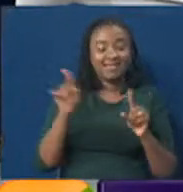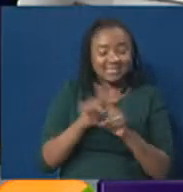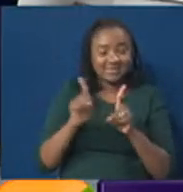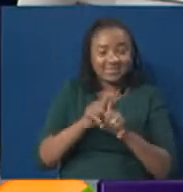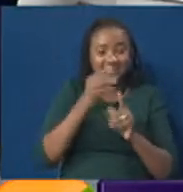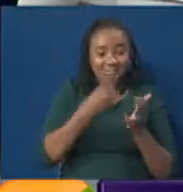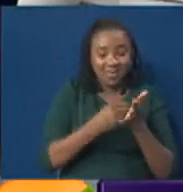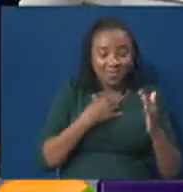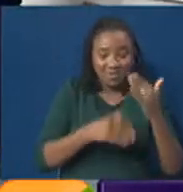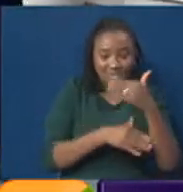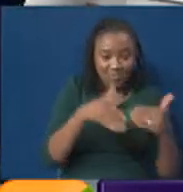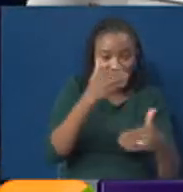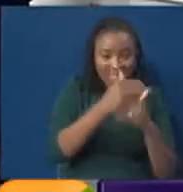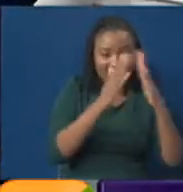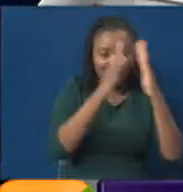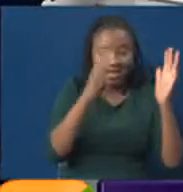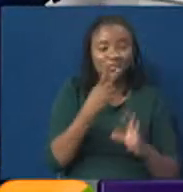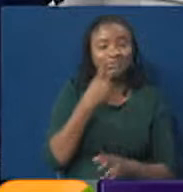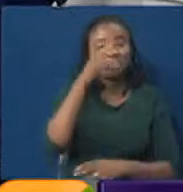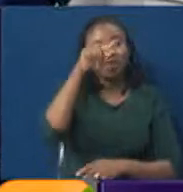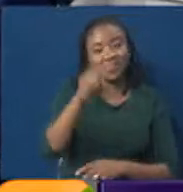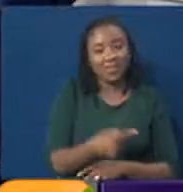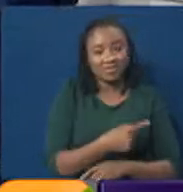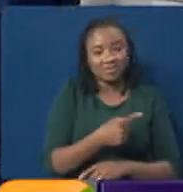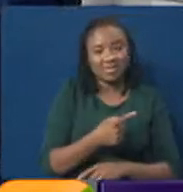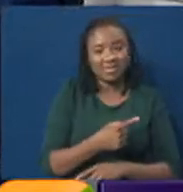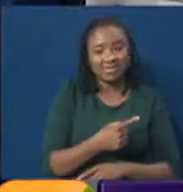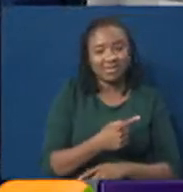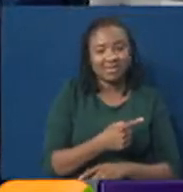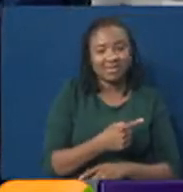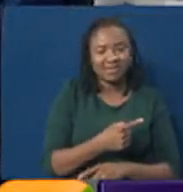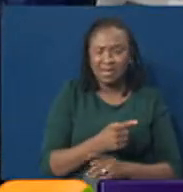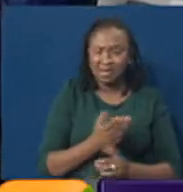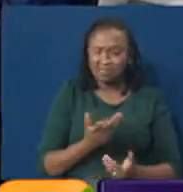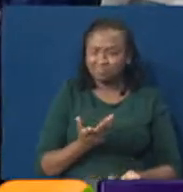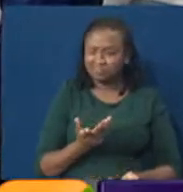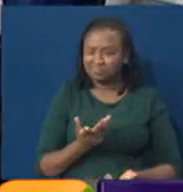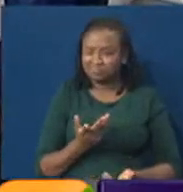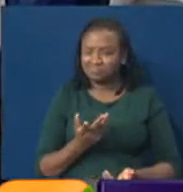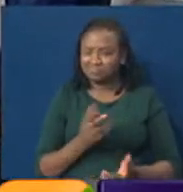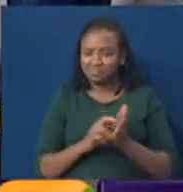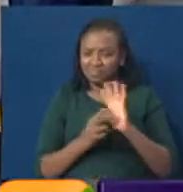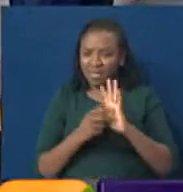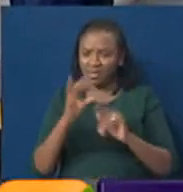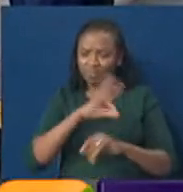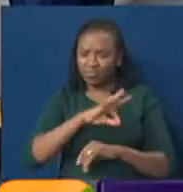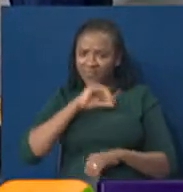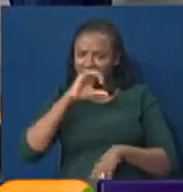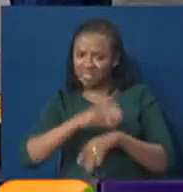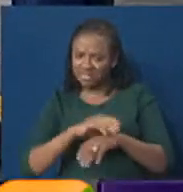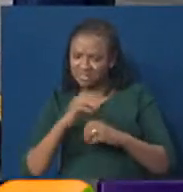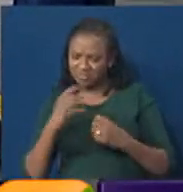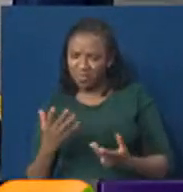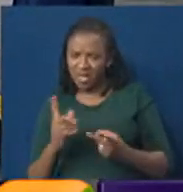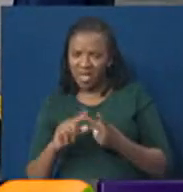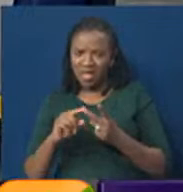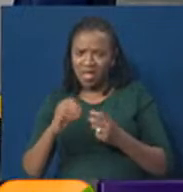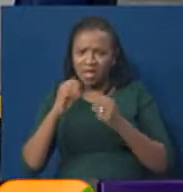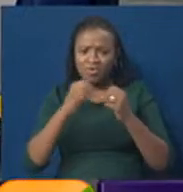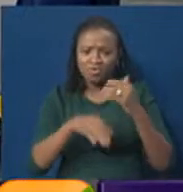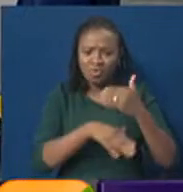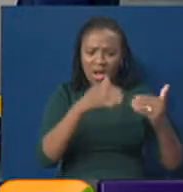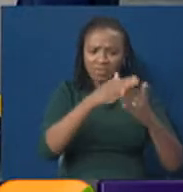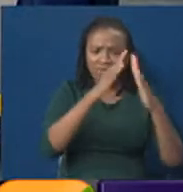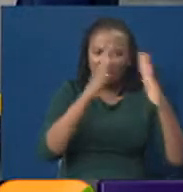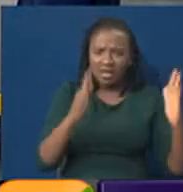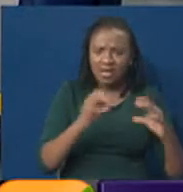is to build 200,000 according to CS Njeru. So when do you multiply? When do you build? How much are you building in a year